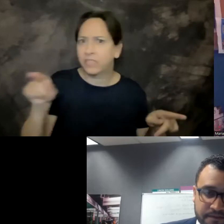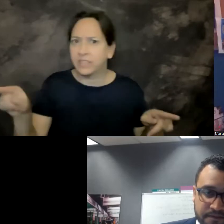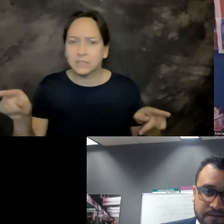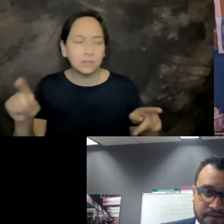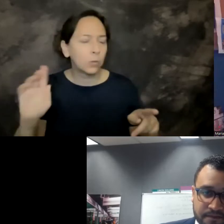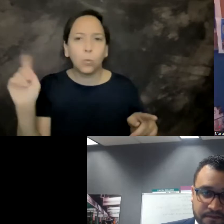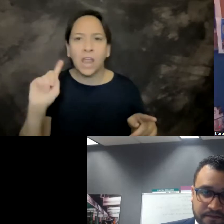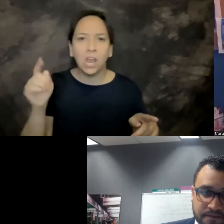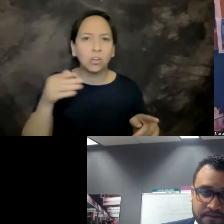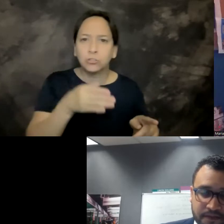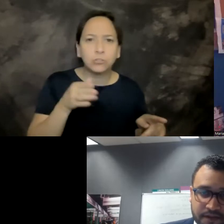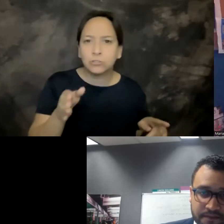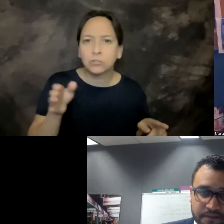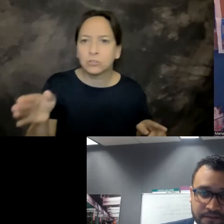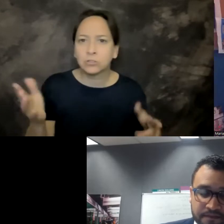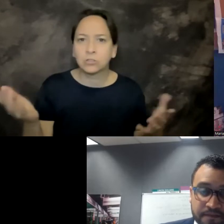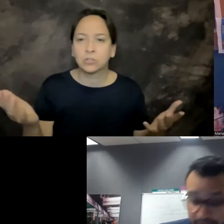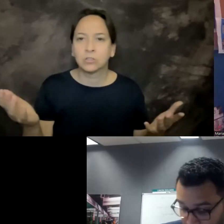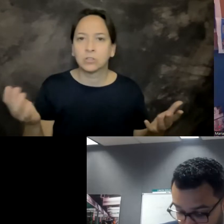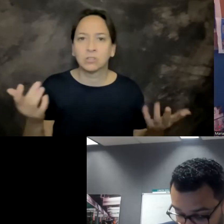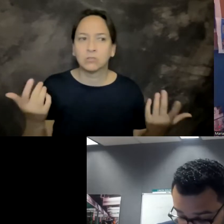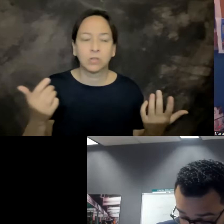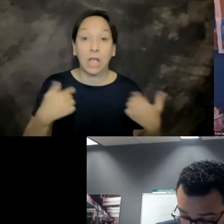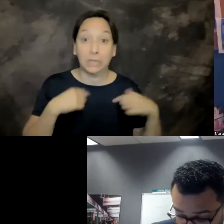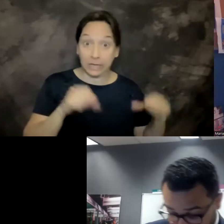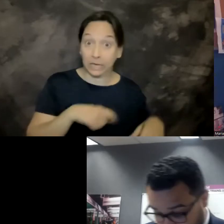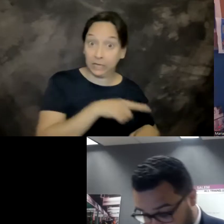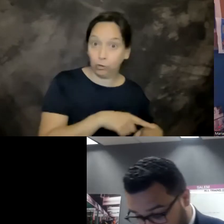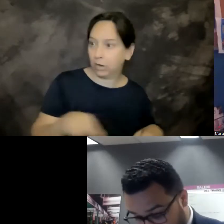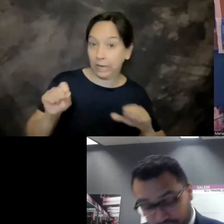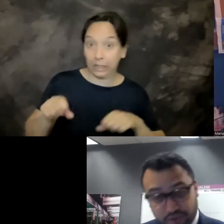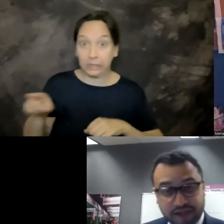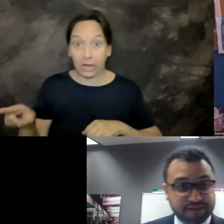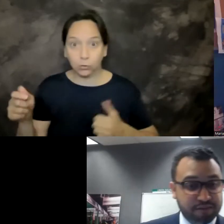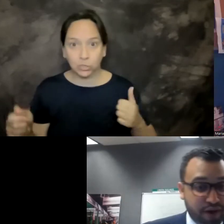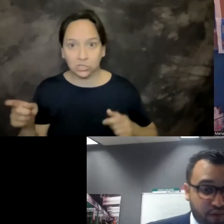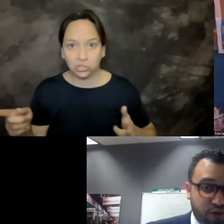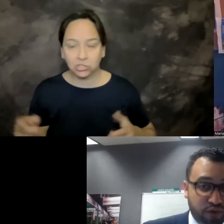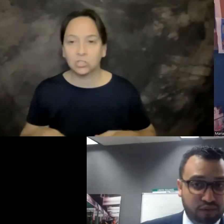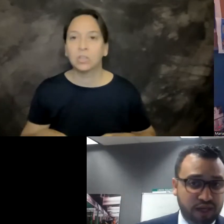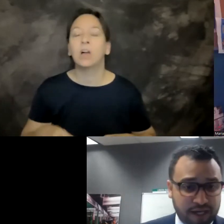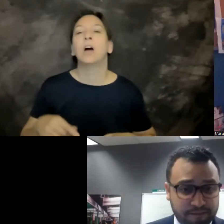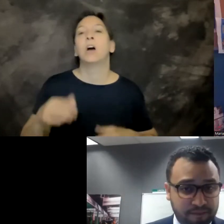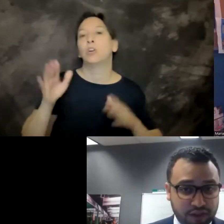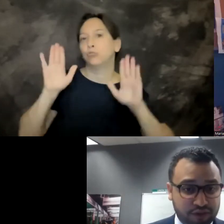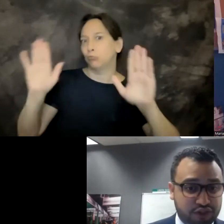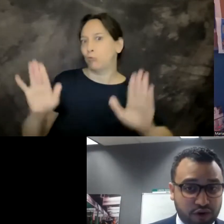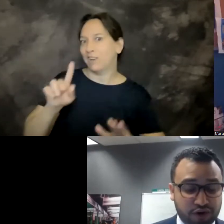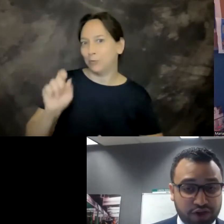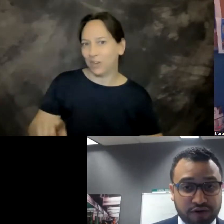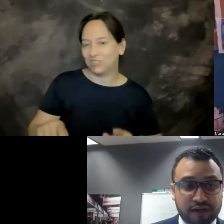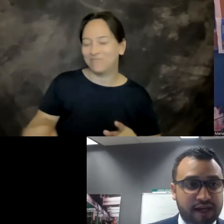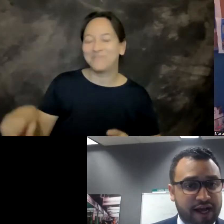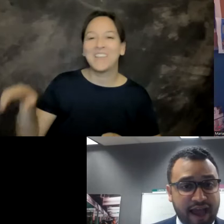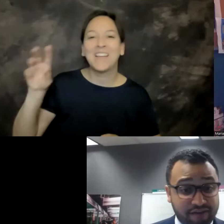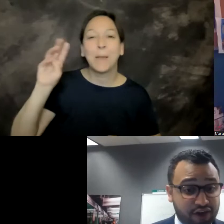access during this shutdown? That's a great question, Chief. So as Mayor Wu alluded to